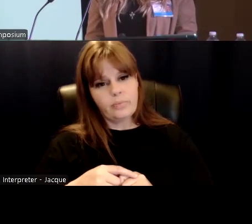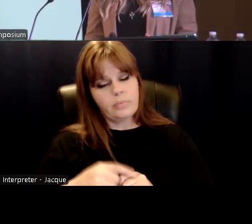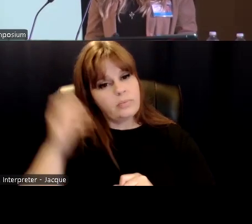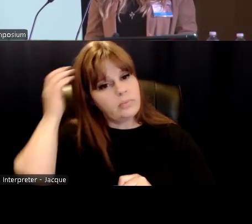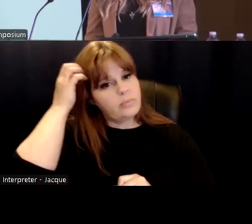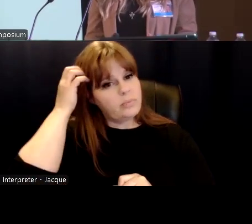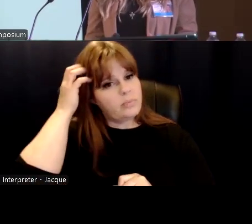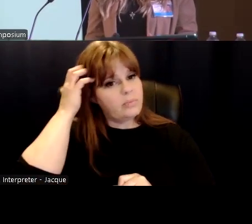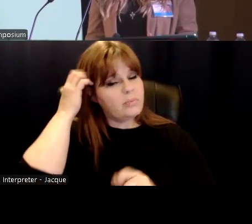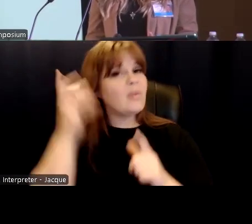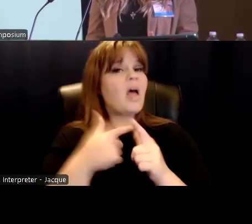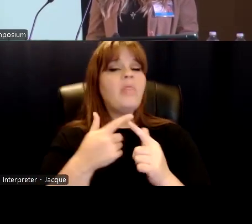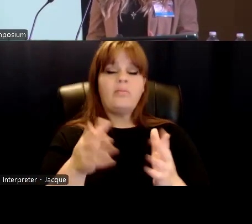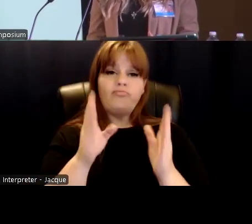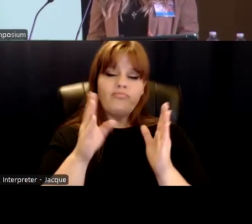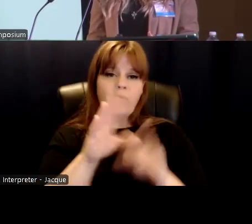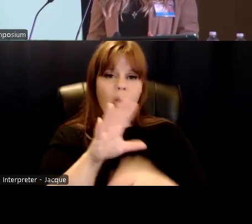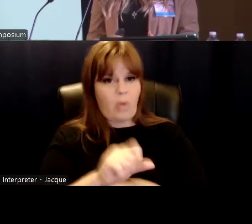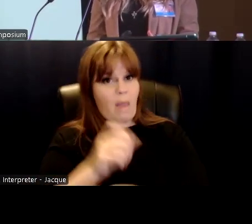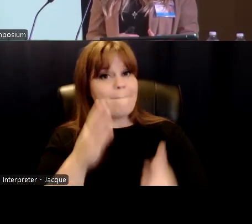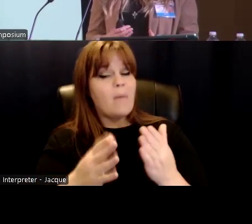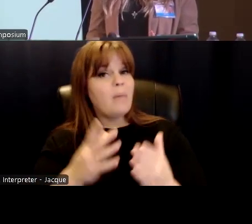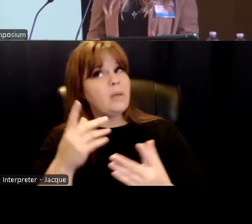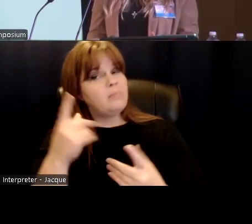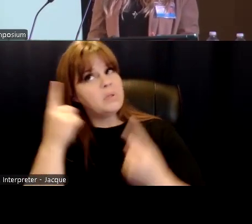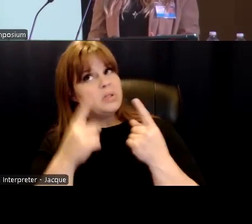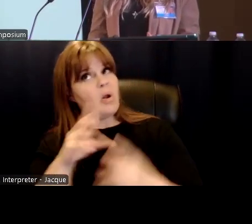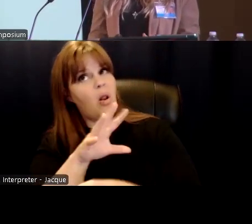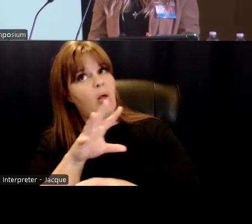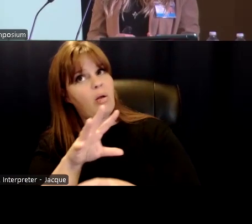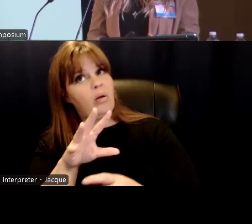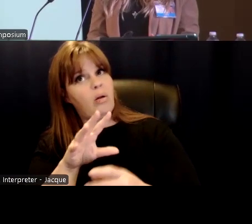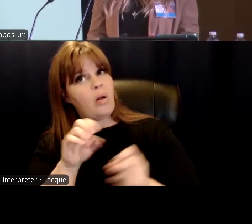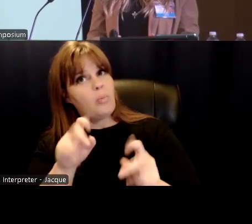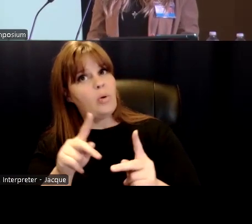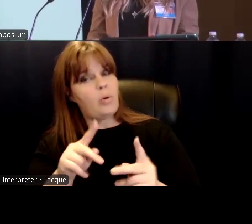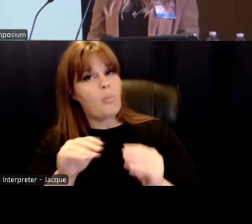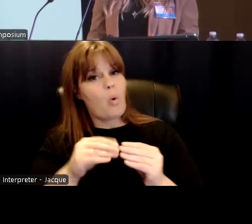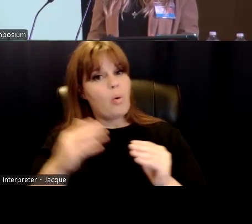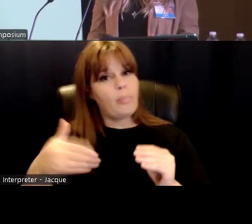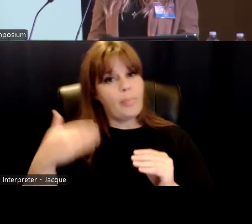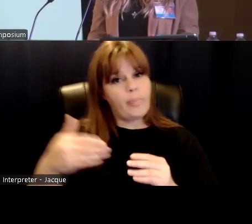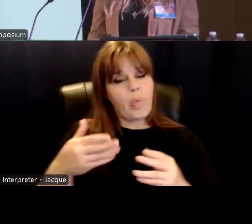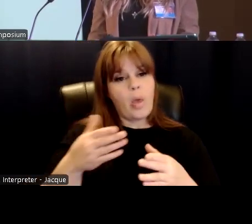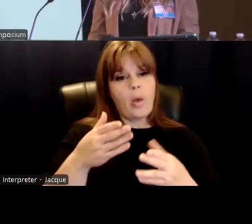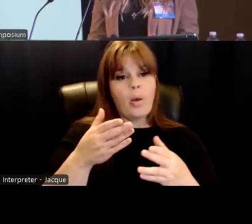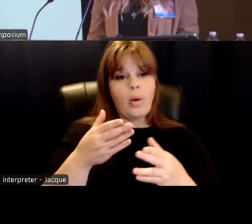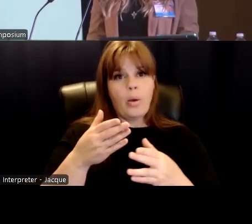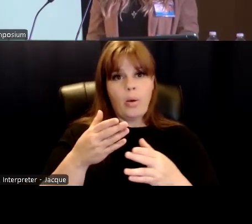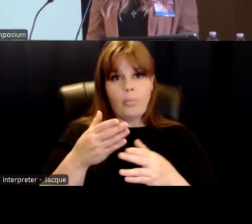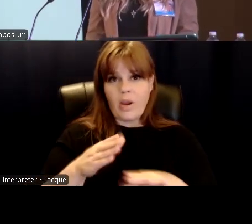So this might lead you to consider an opportunity to incorporate more pacing, breaking down that drive and taking